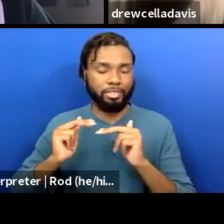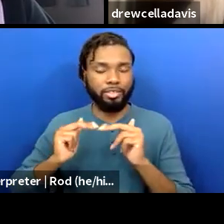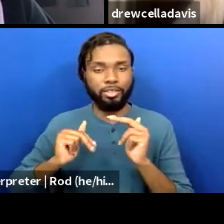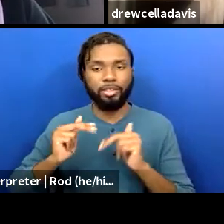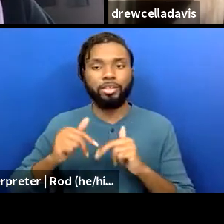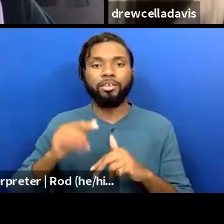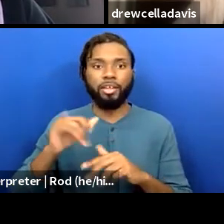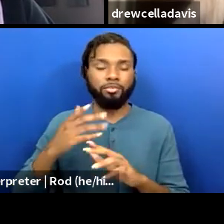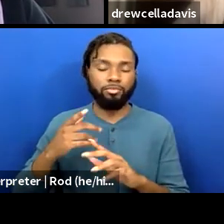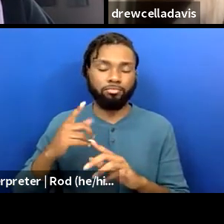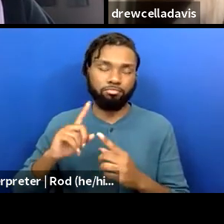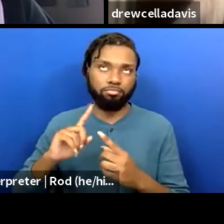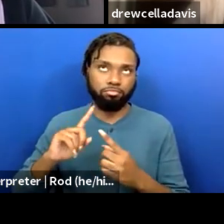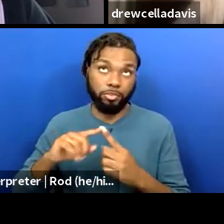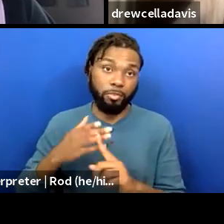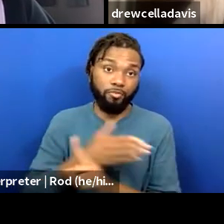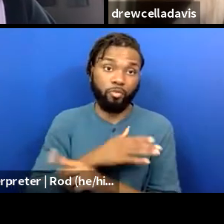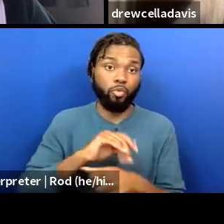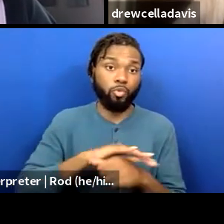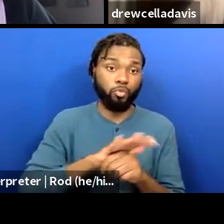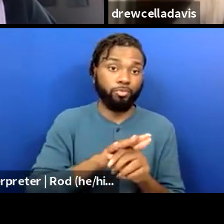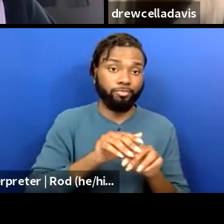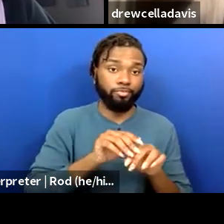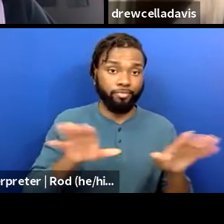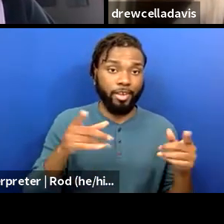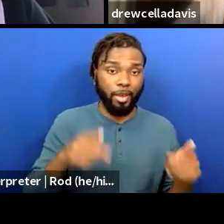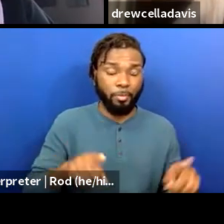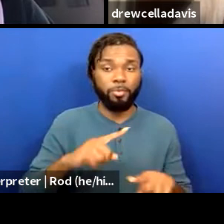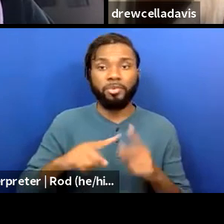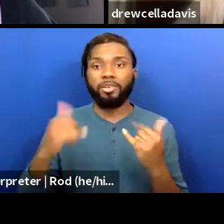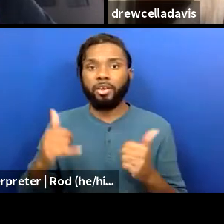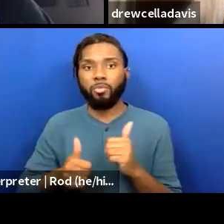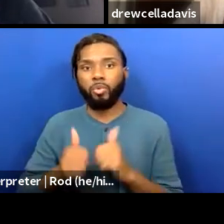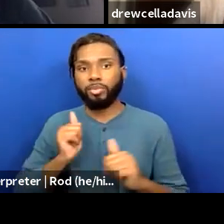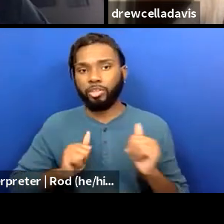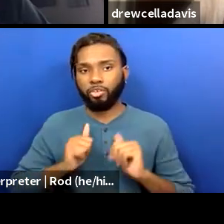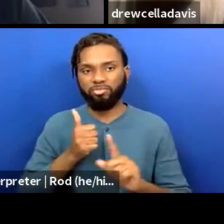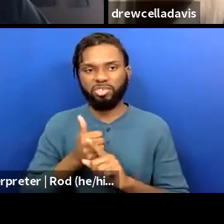theater is virtual now. But